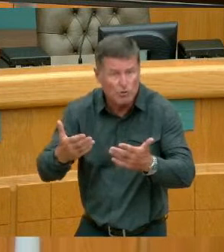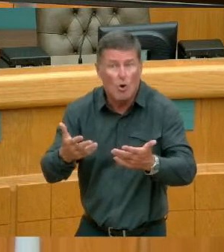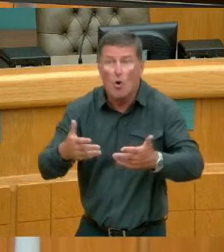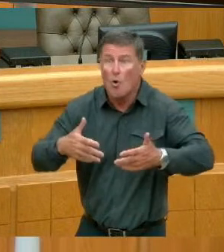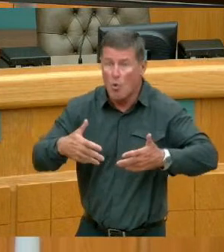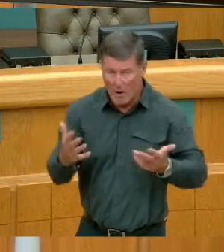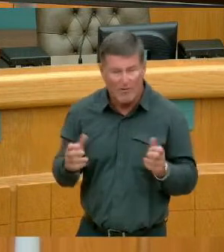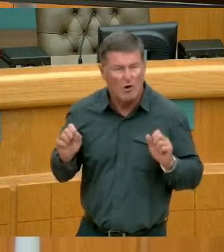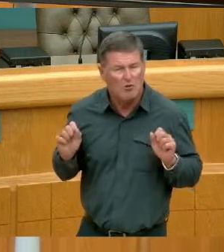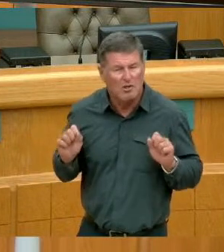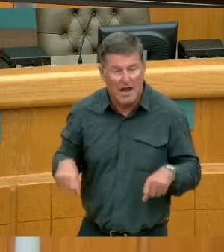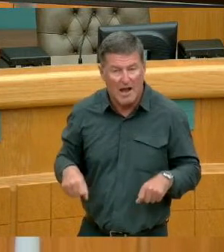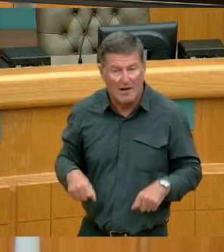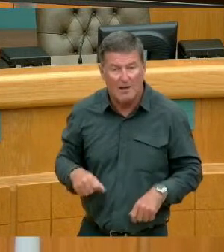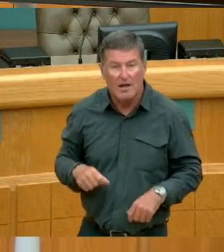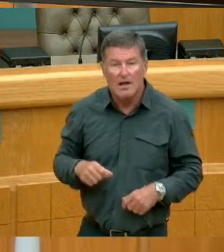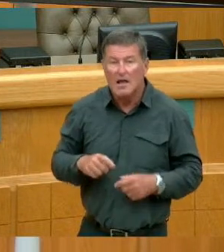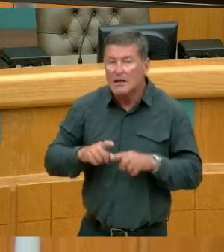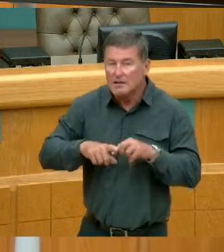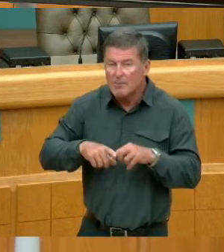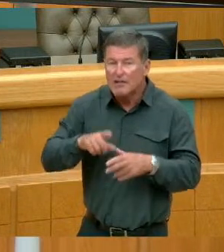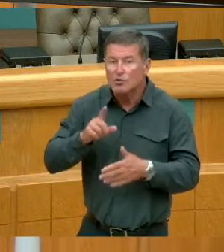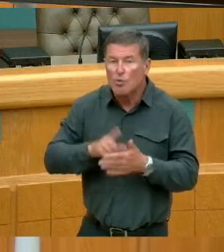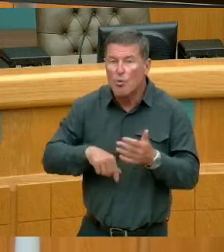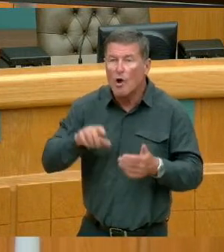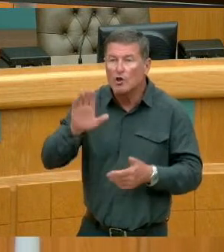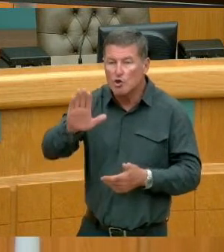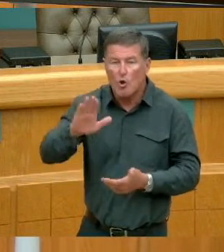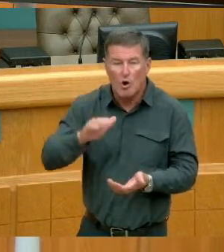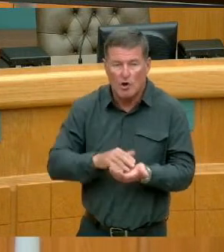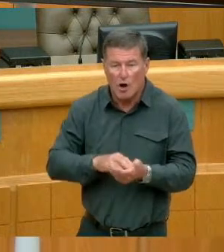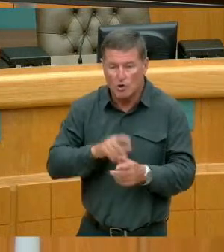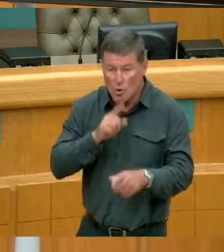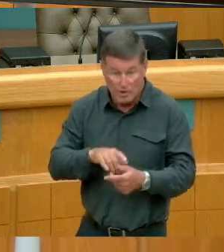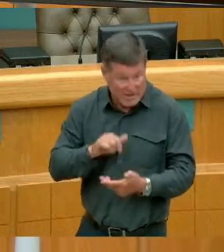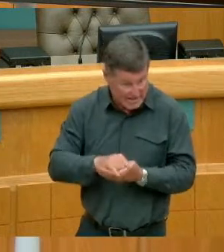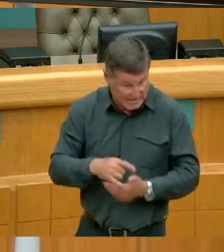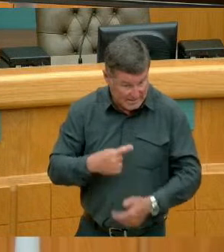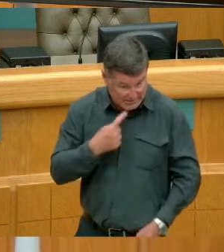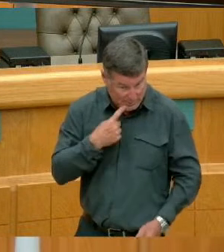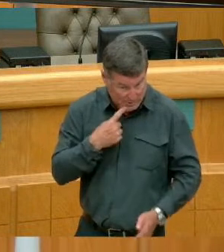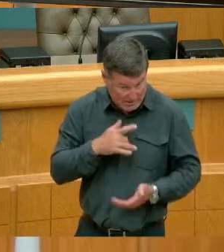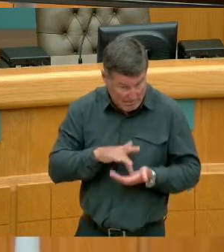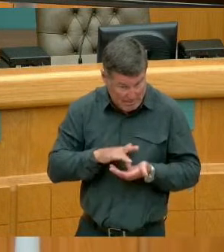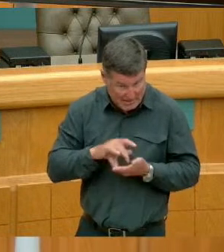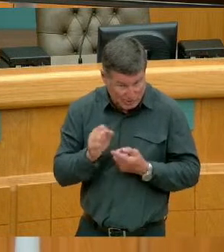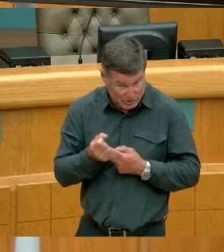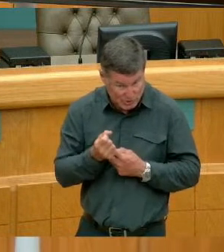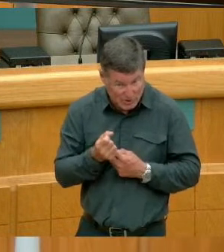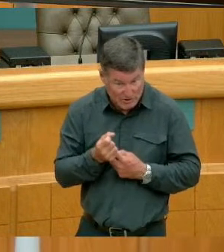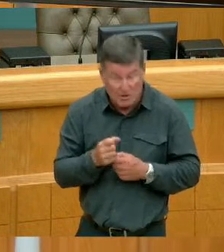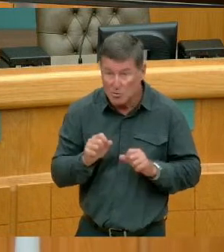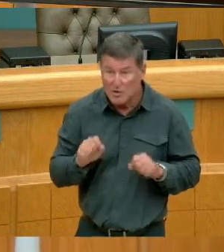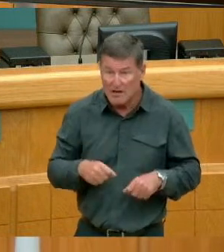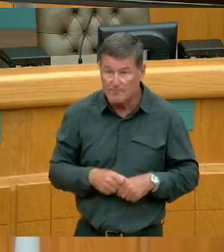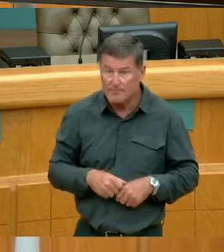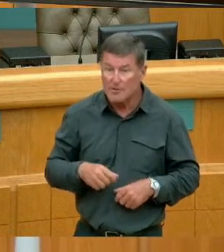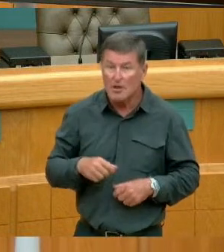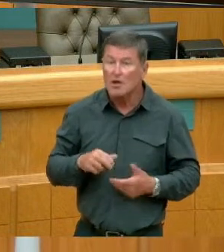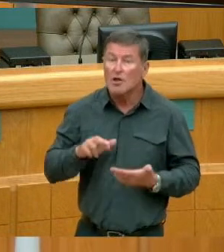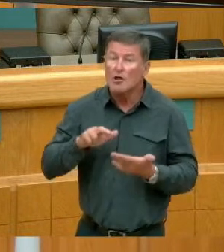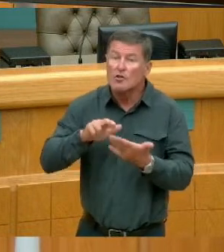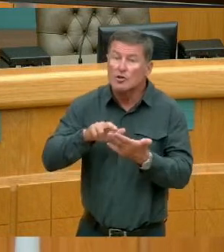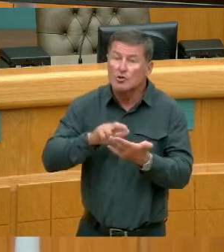have to be considered by your physician a serious medical condition. This rule is designed to help ensure we have enough